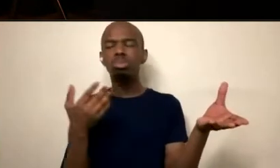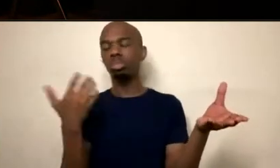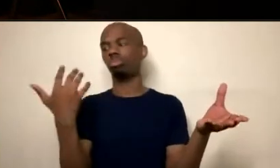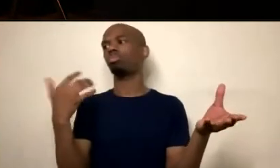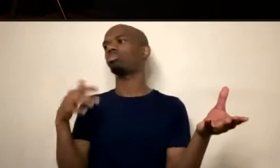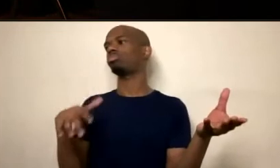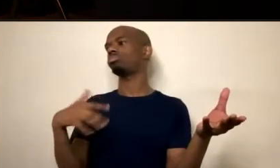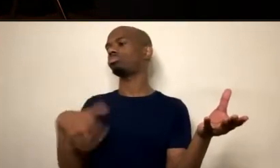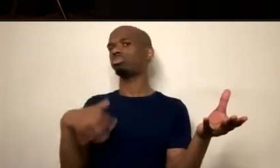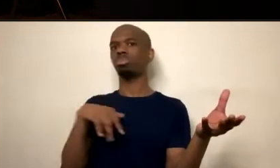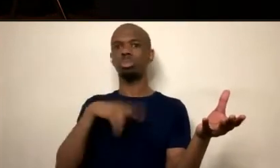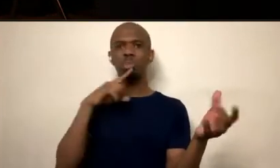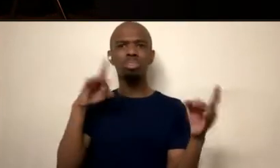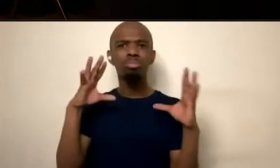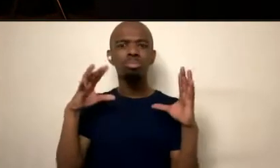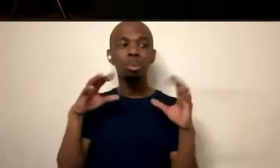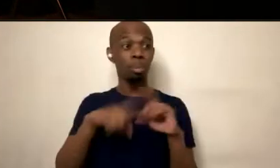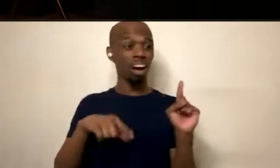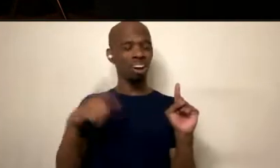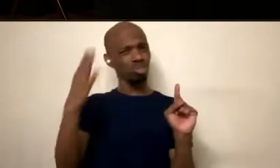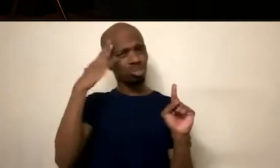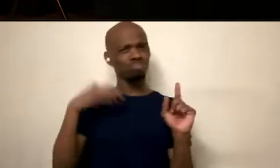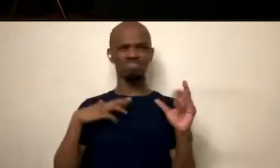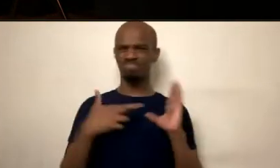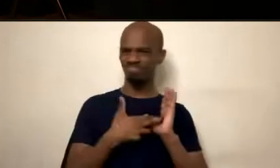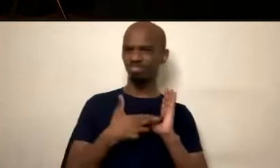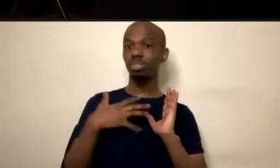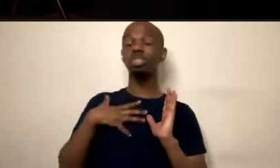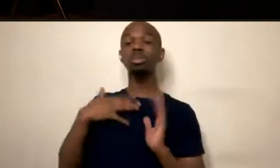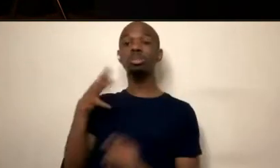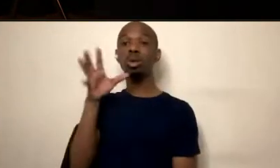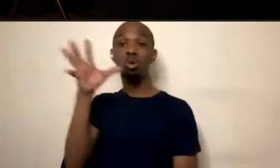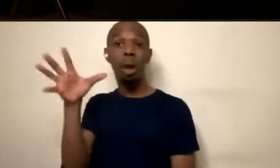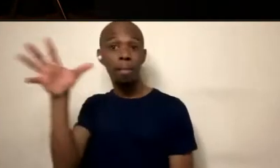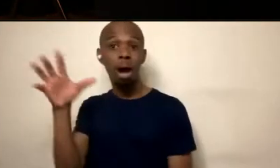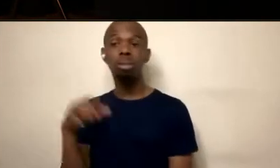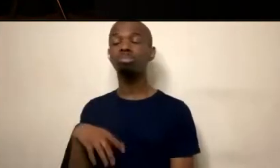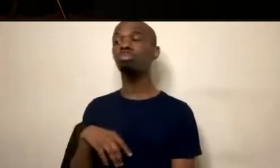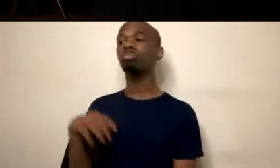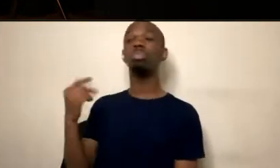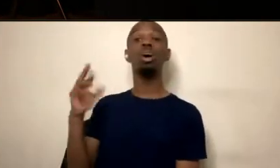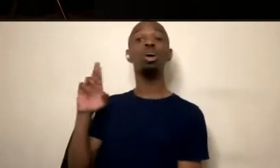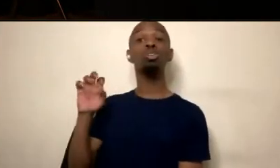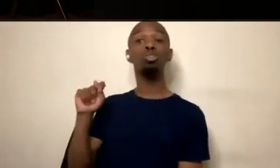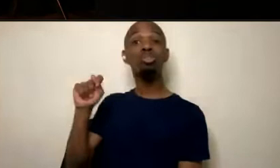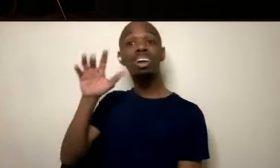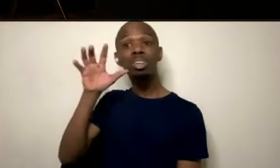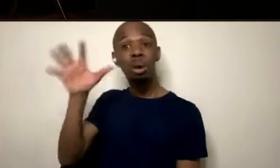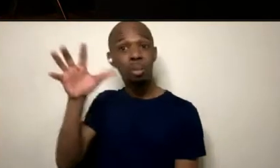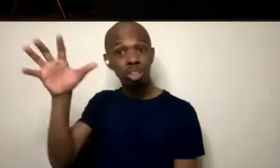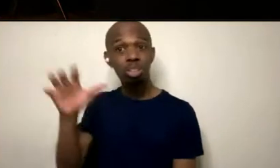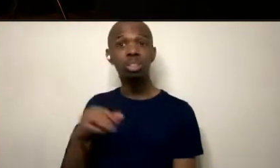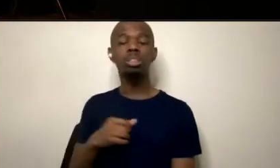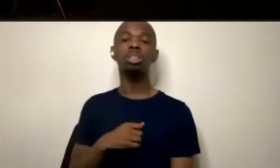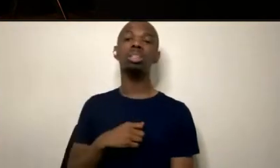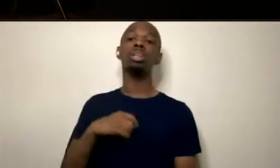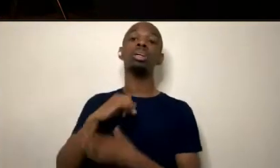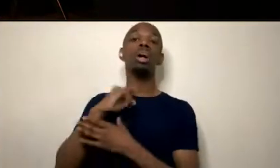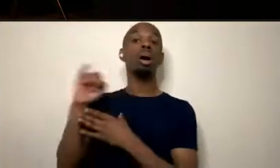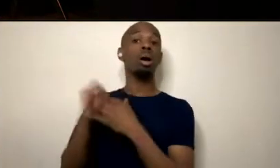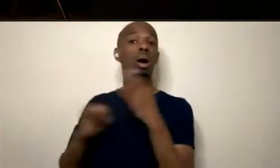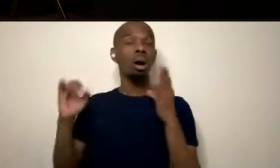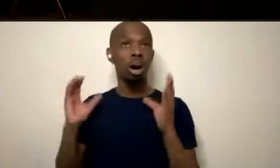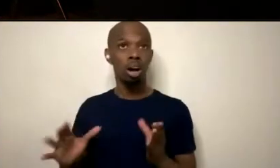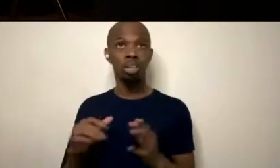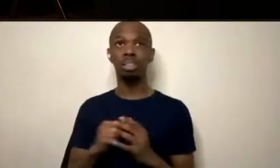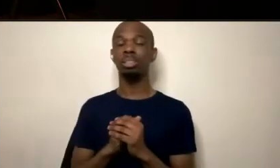smart, I'm a great grandma, but at the same time, there's a whole lot of other stuff they need to shape them.